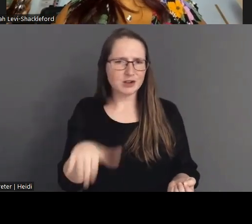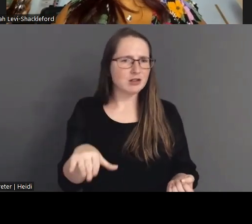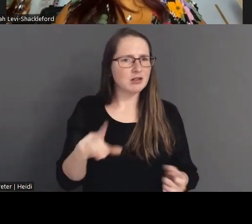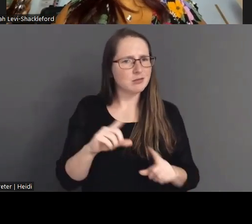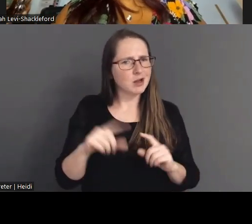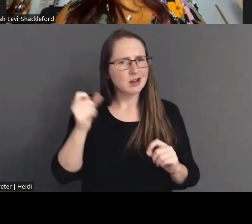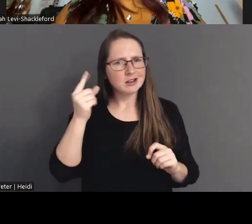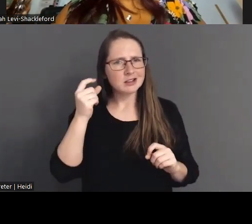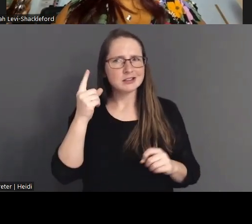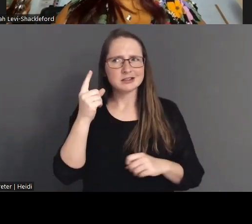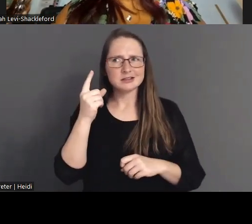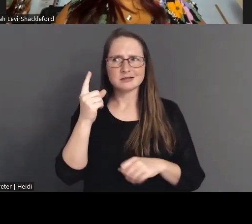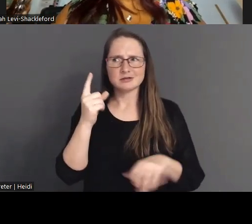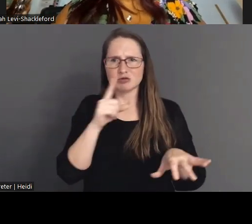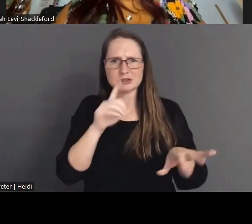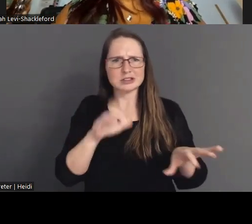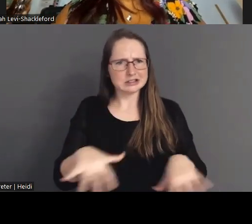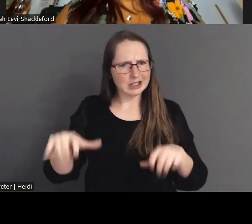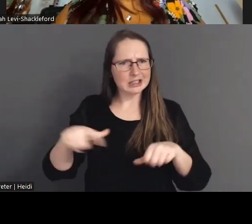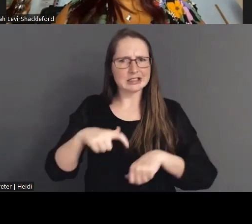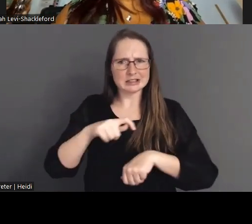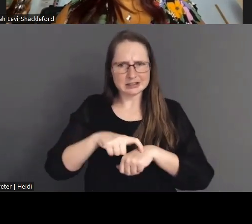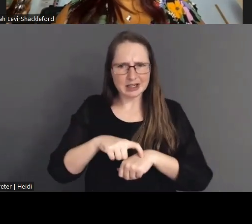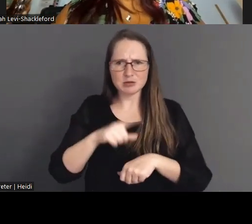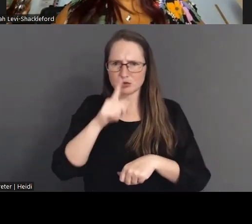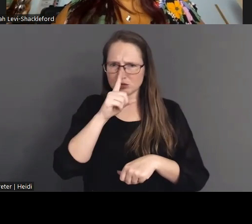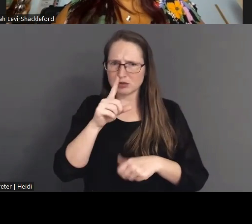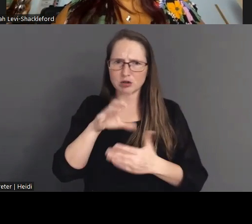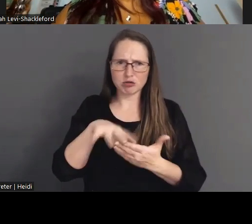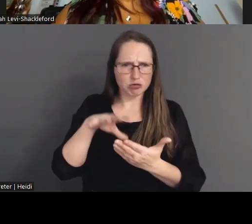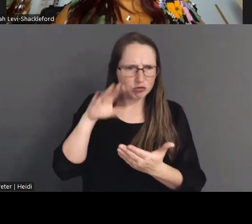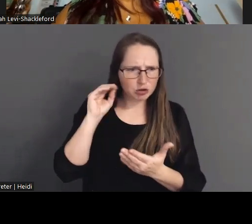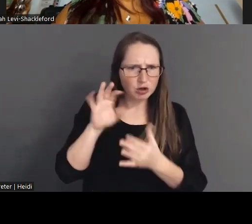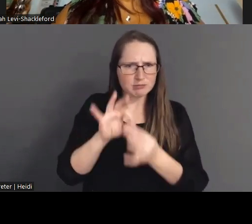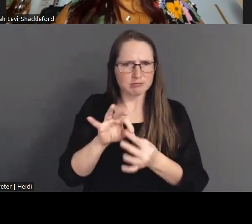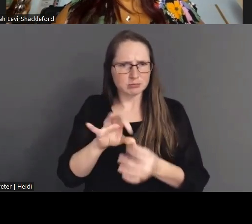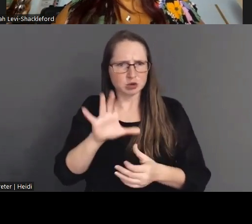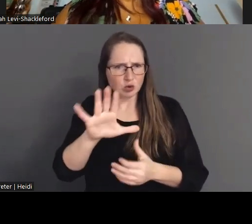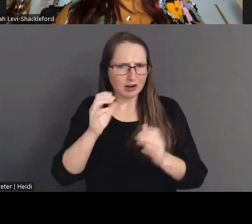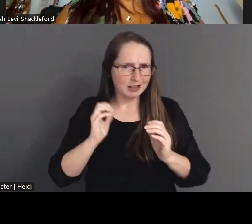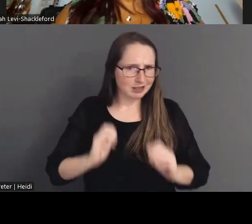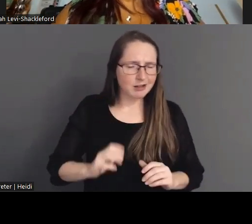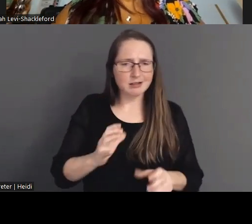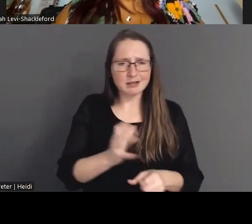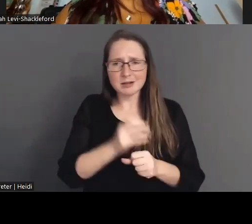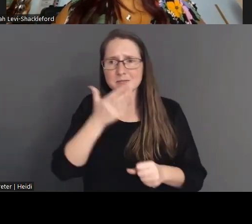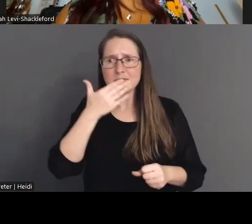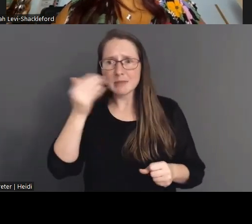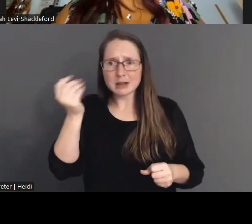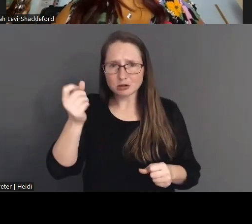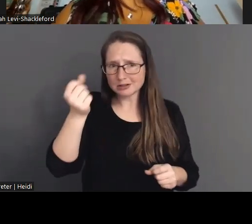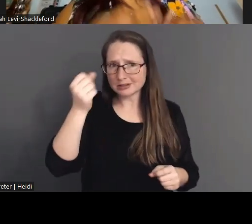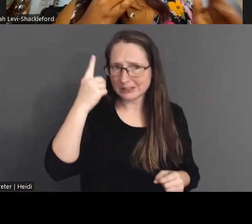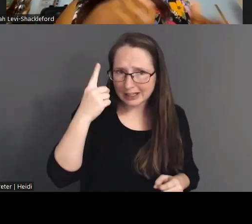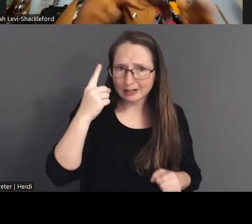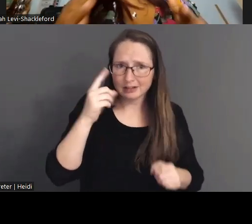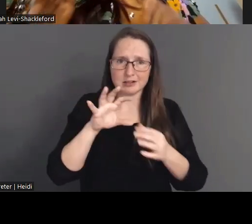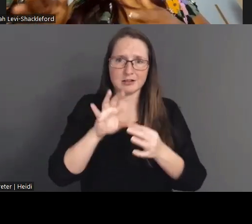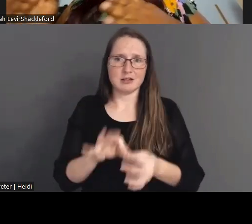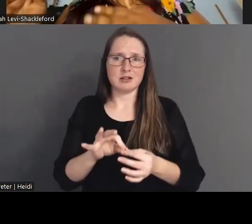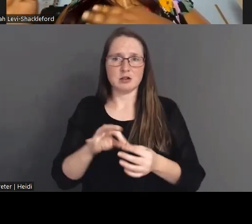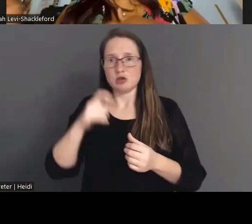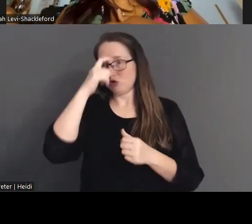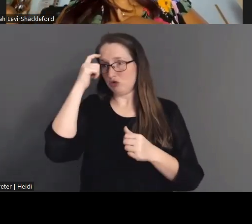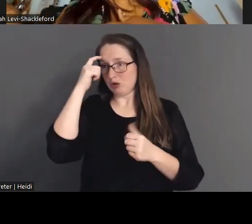But taking the time to get to know your clients and getting a better understanding of the trauma that